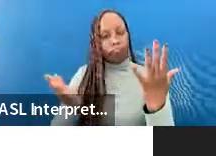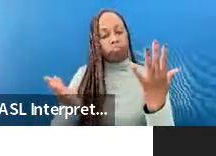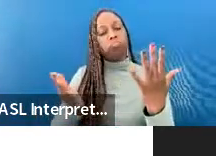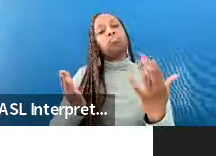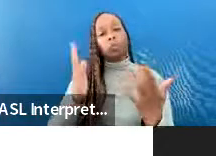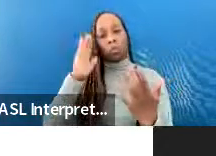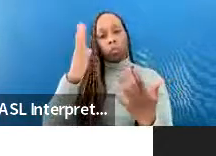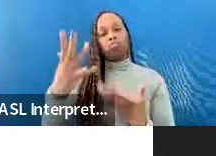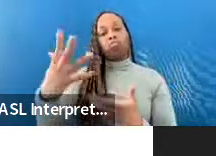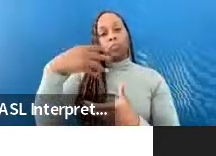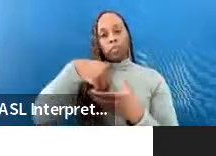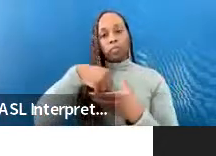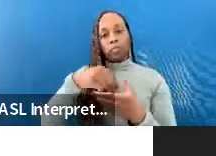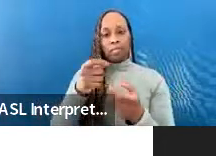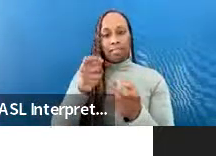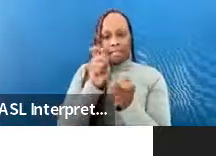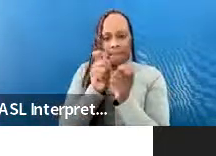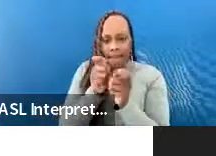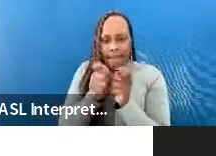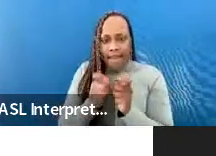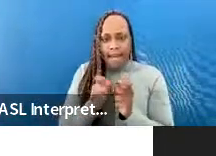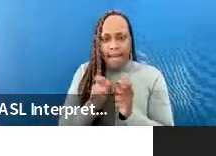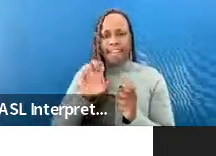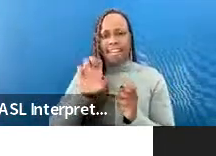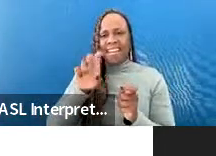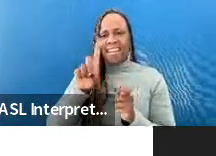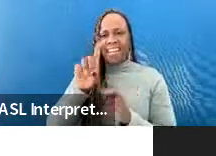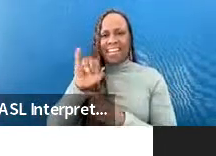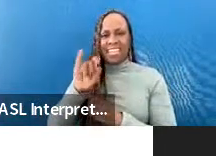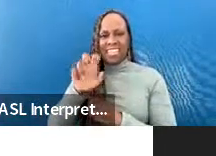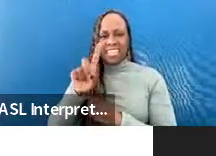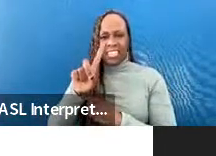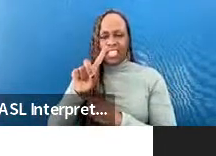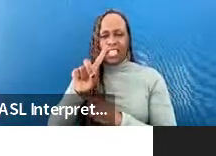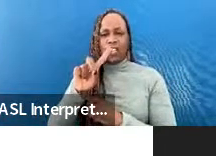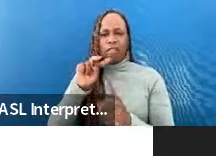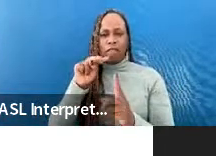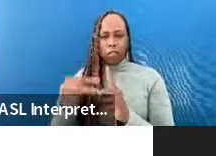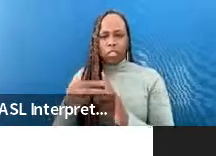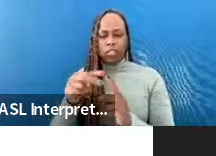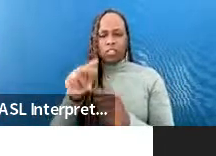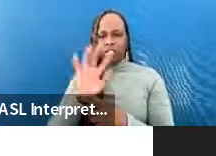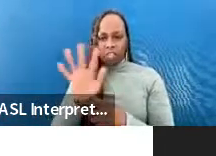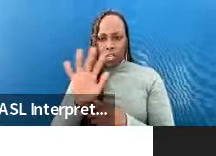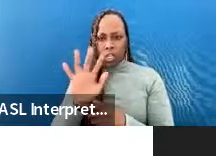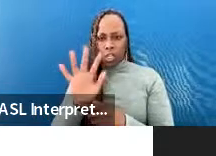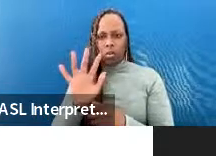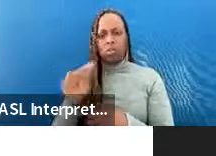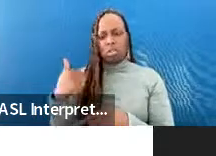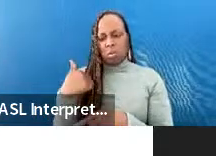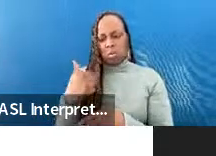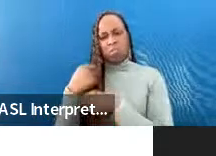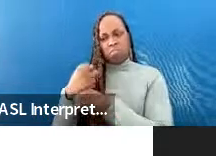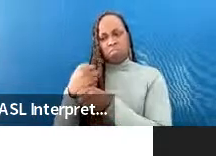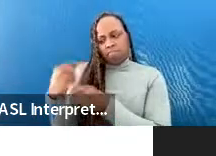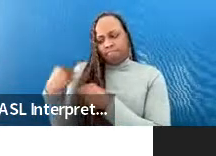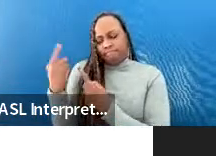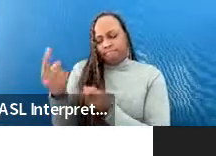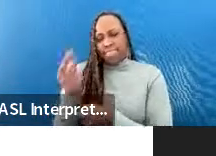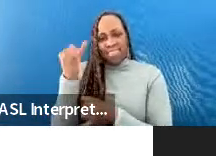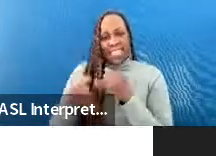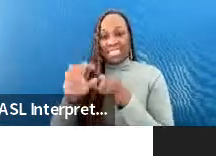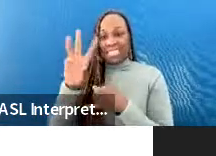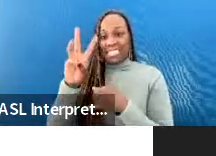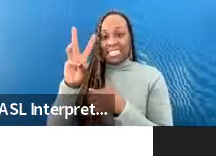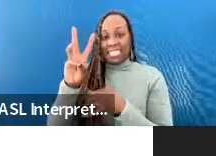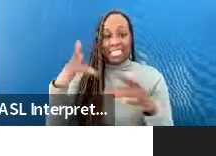It'll include edited versions of the videos that we've created over the last 6 events, and also